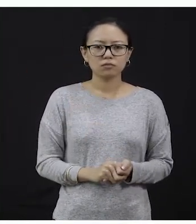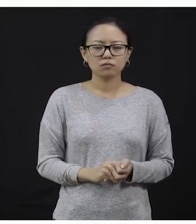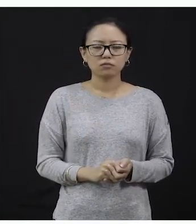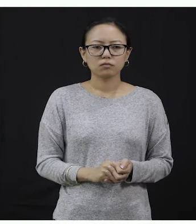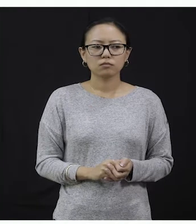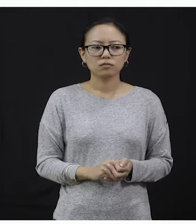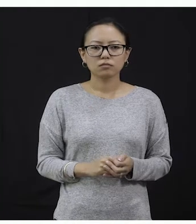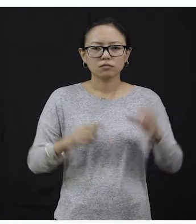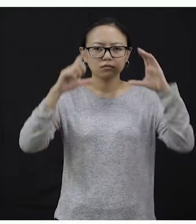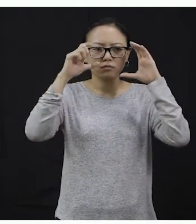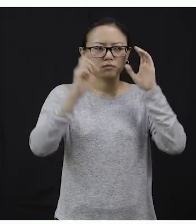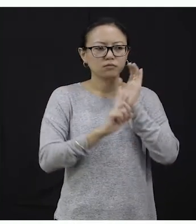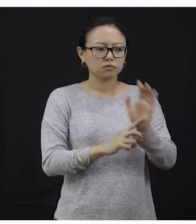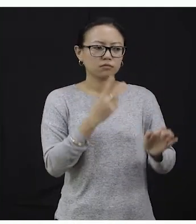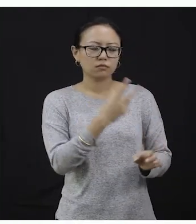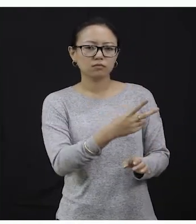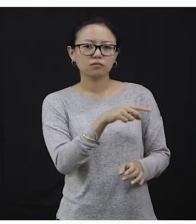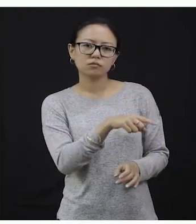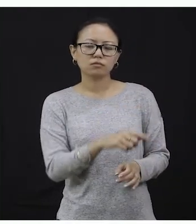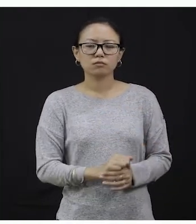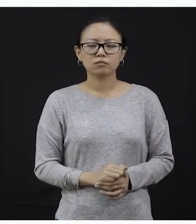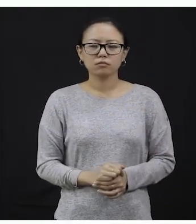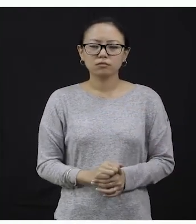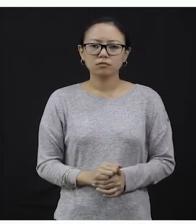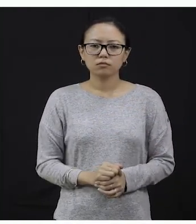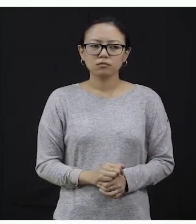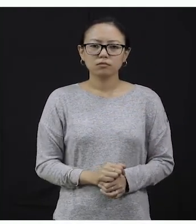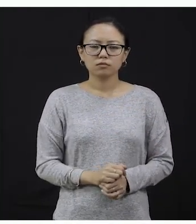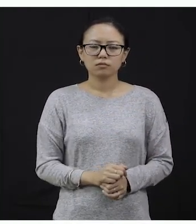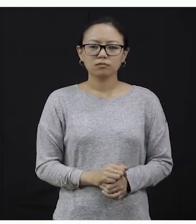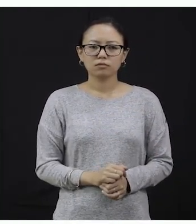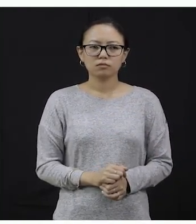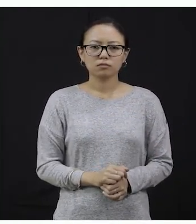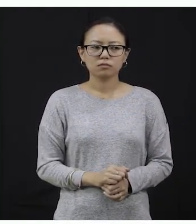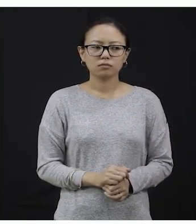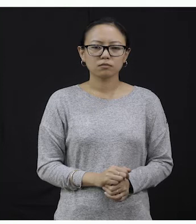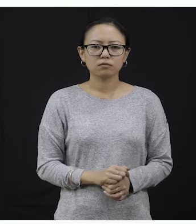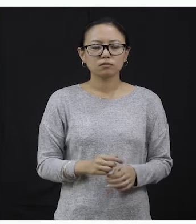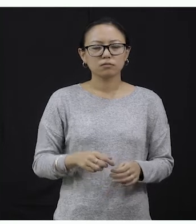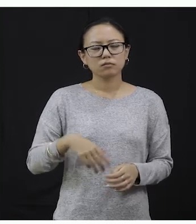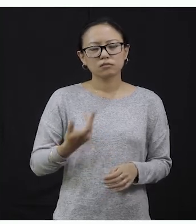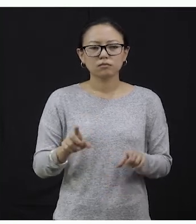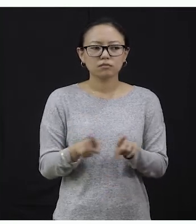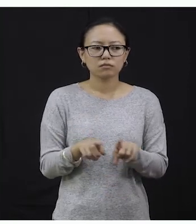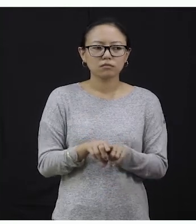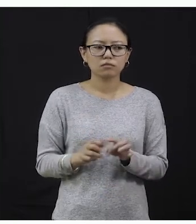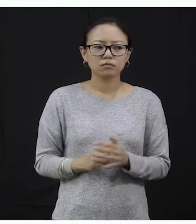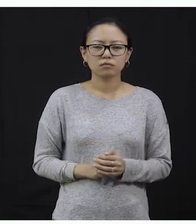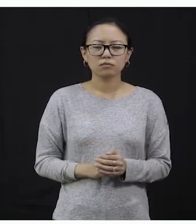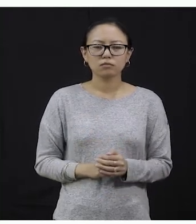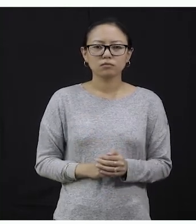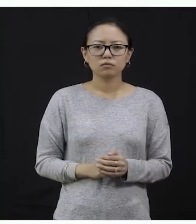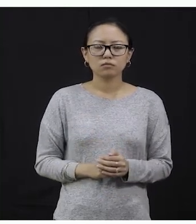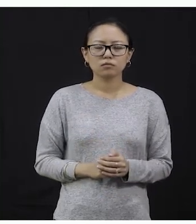goes towards the left, the value increases. Another example, okay,